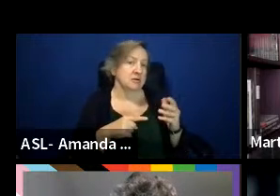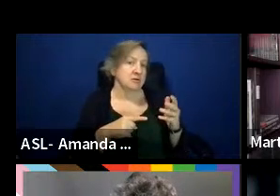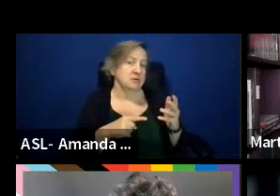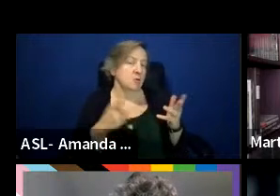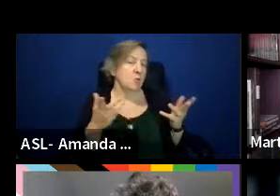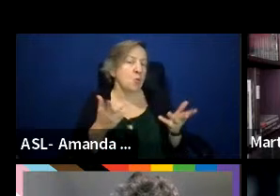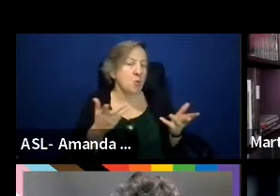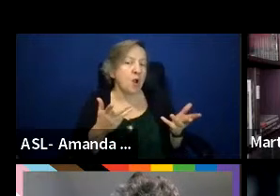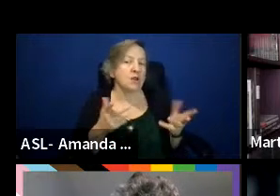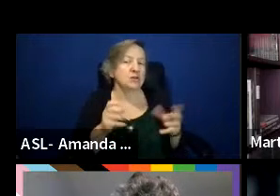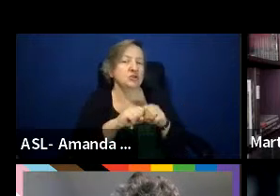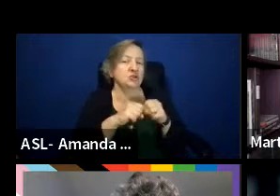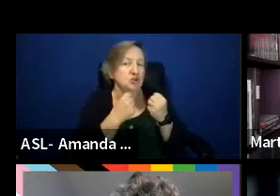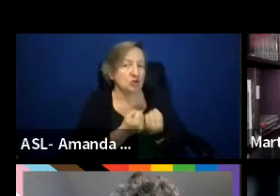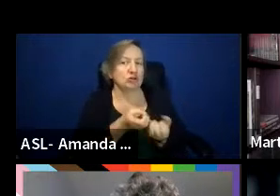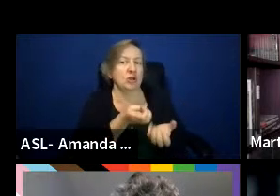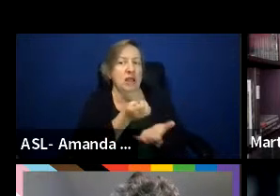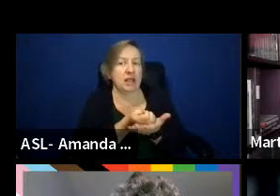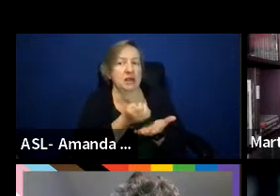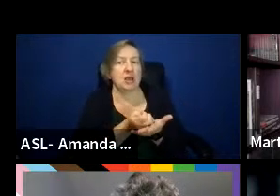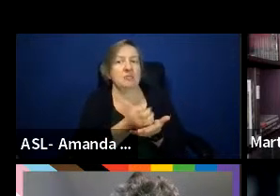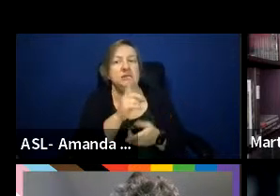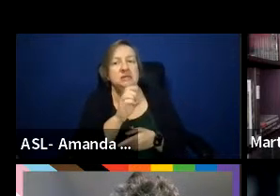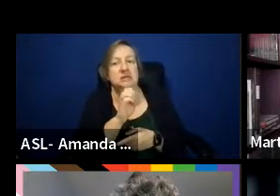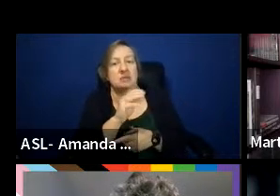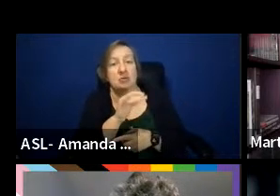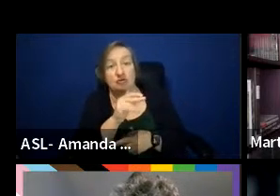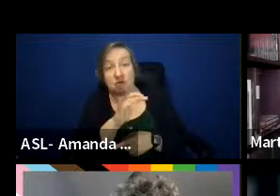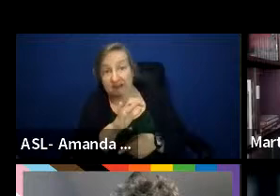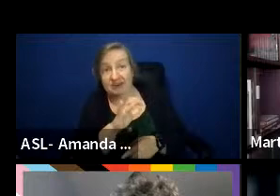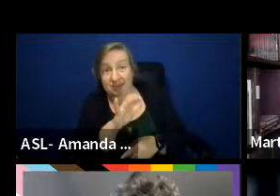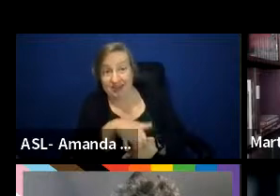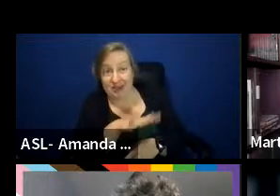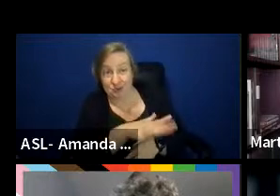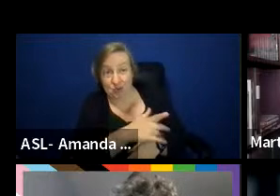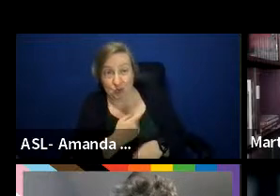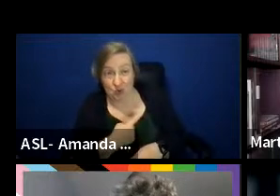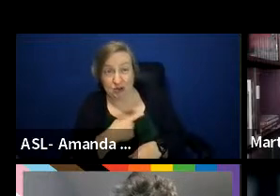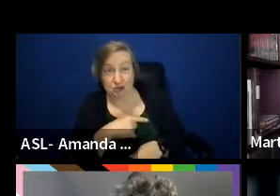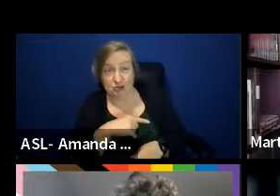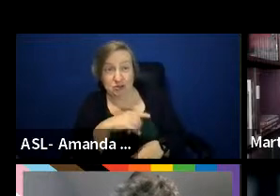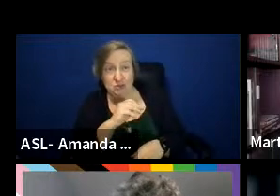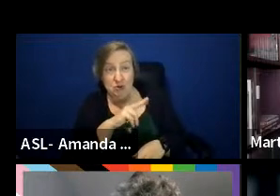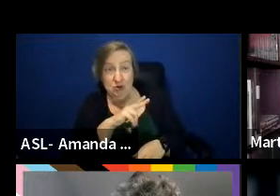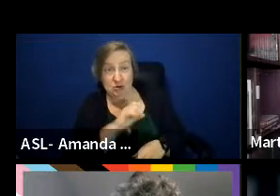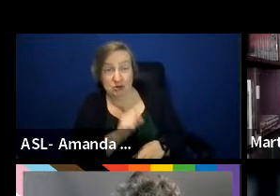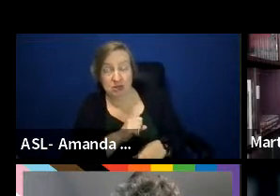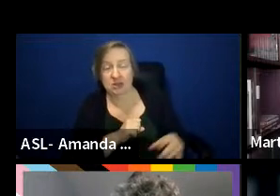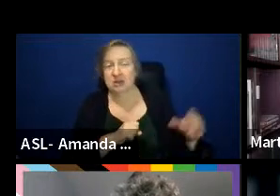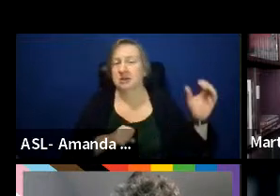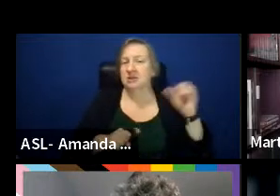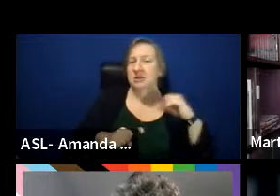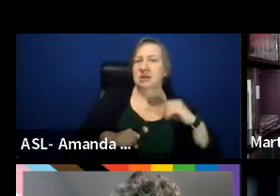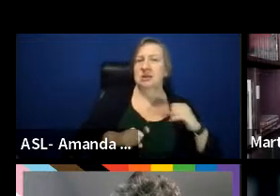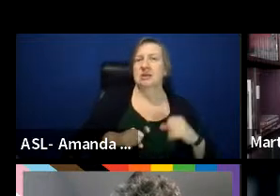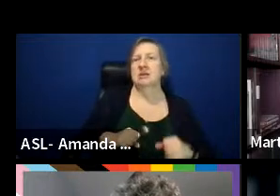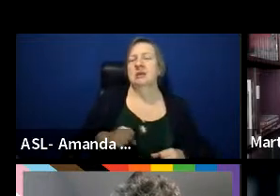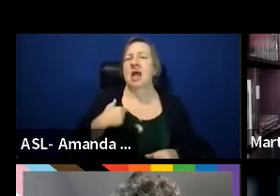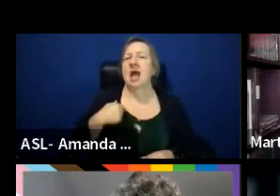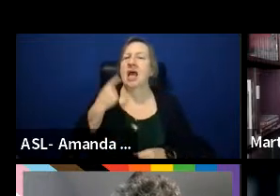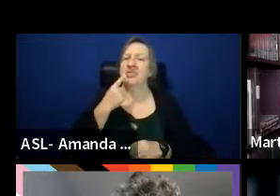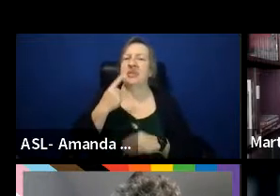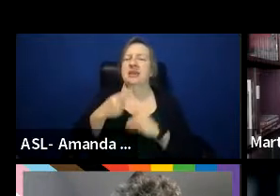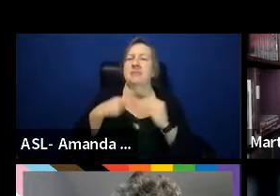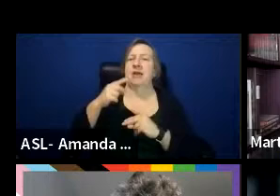what the social economic demographics are? Is that sort of your question, Marcus? It's like it is. I think of the